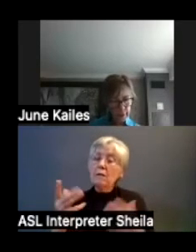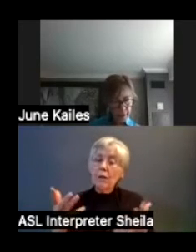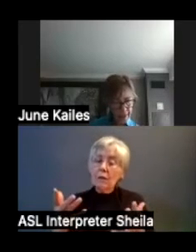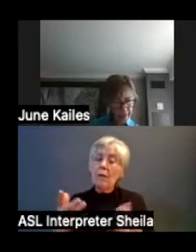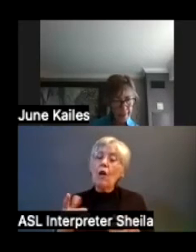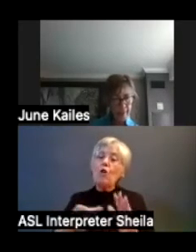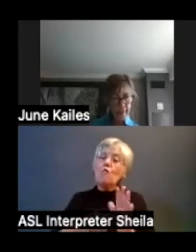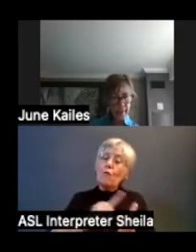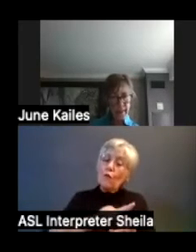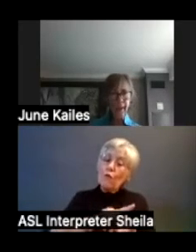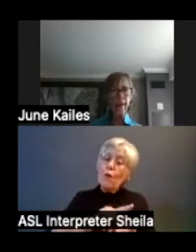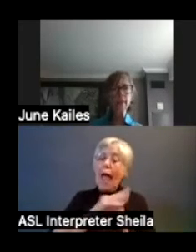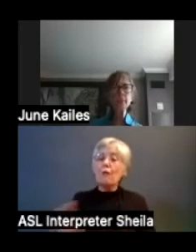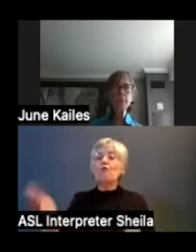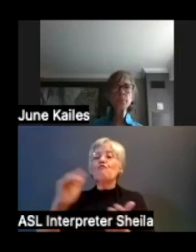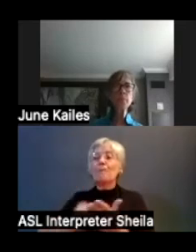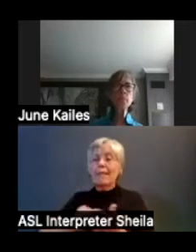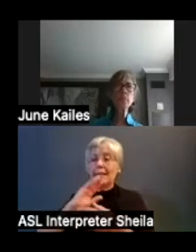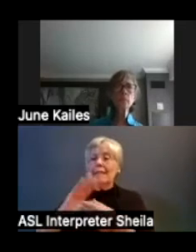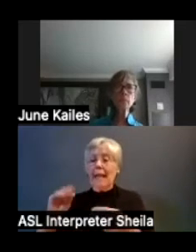and restating. Next slide.